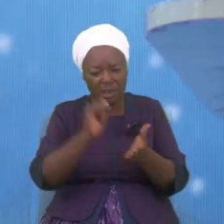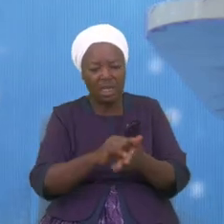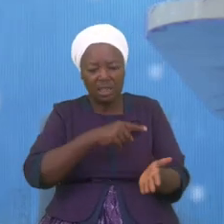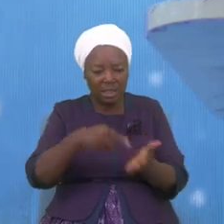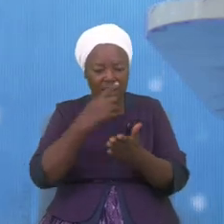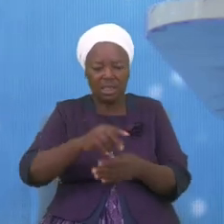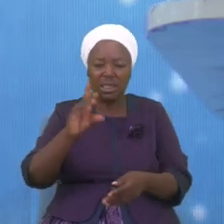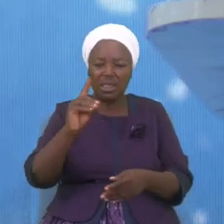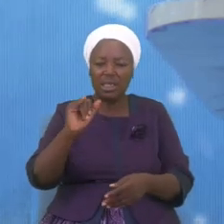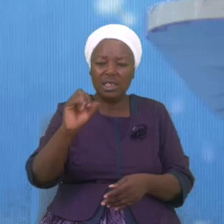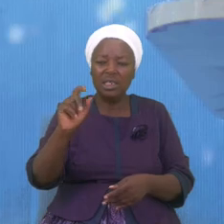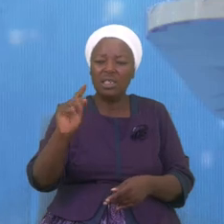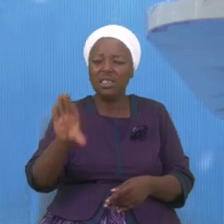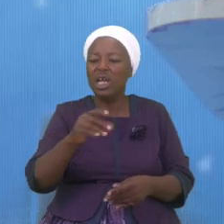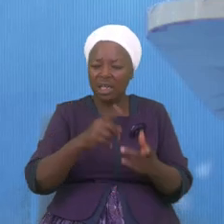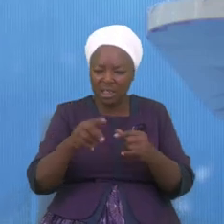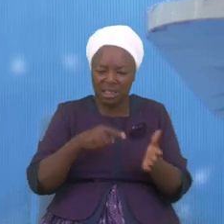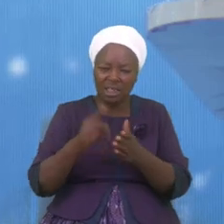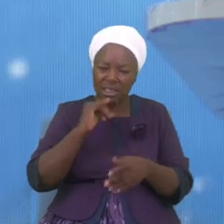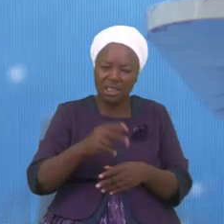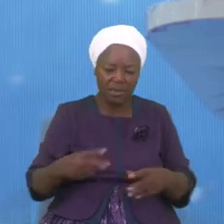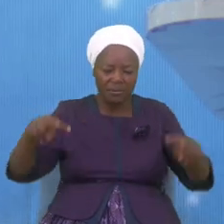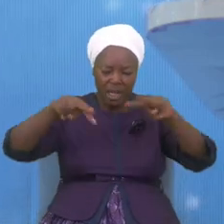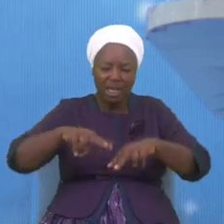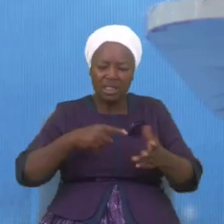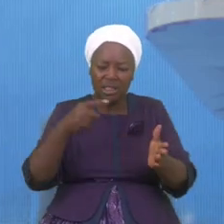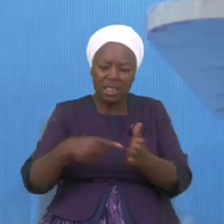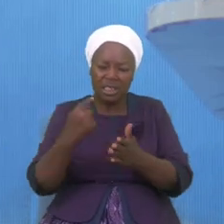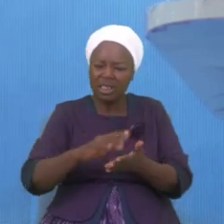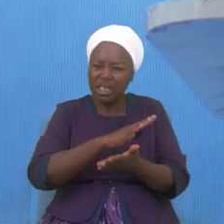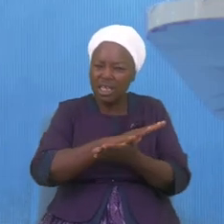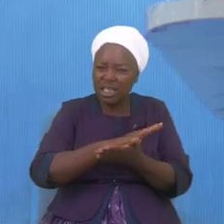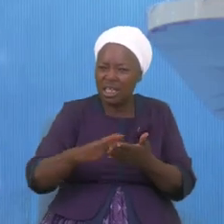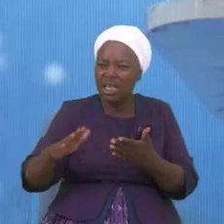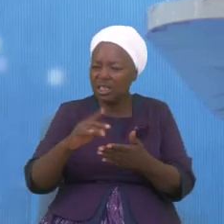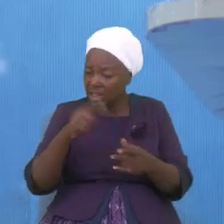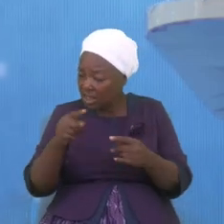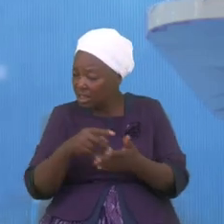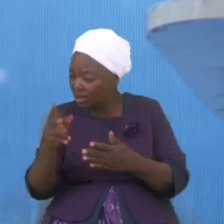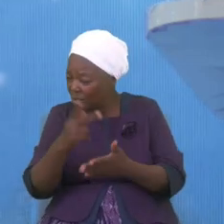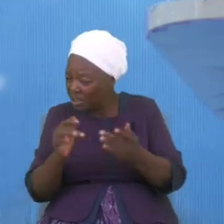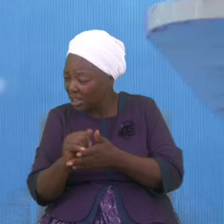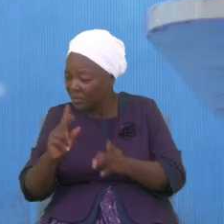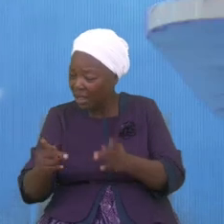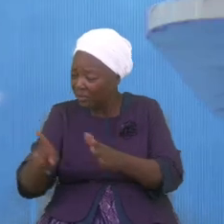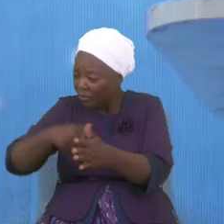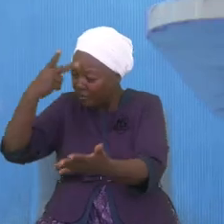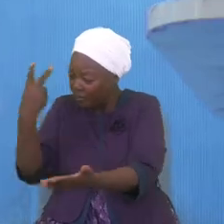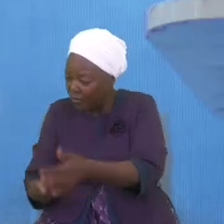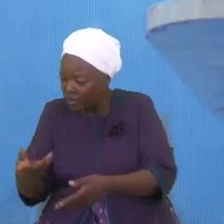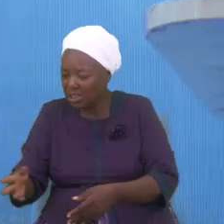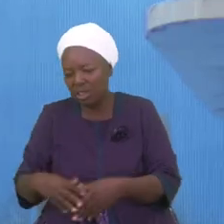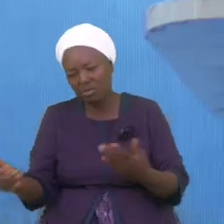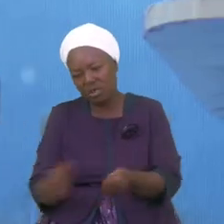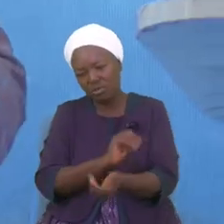And this is a valley. And this is a cliff. If you fall there, you destroy your life. They don't